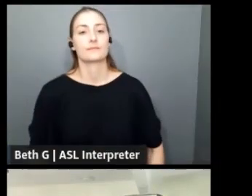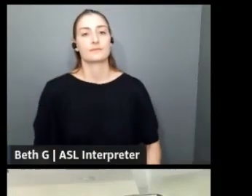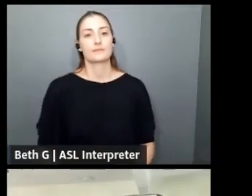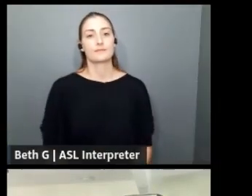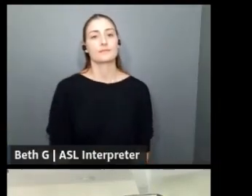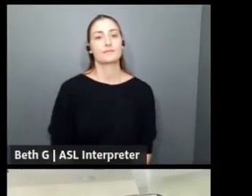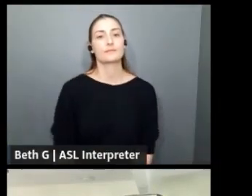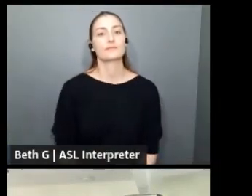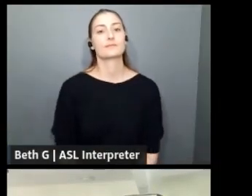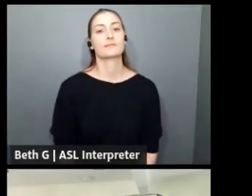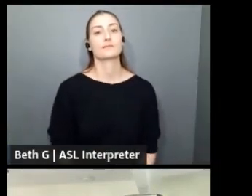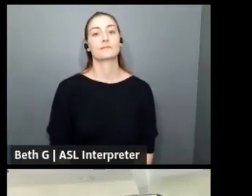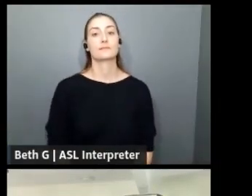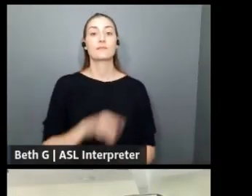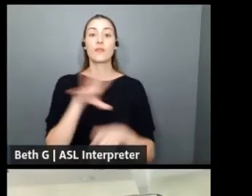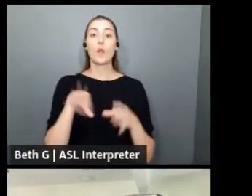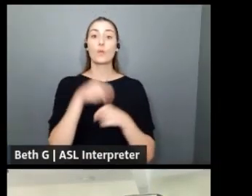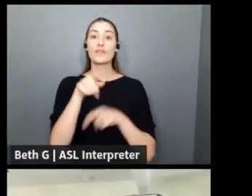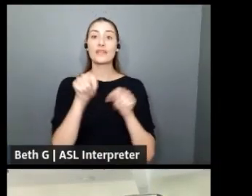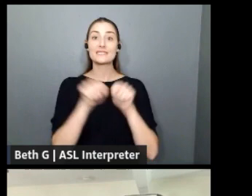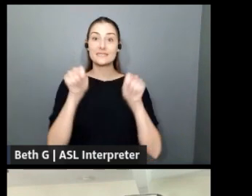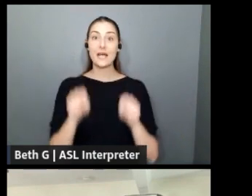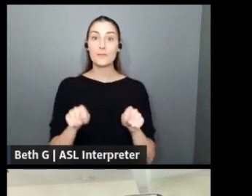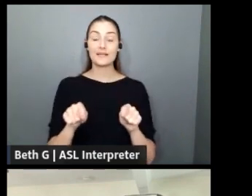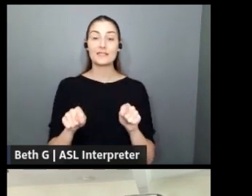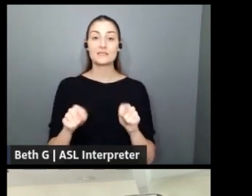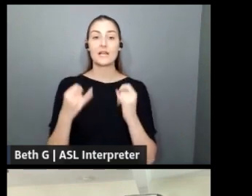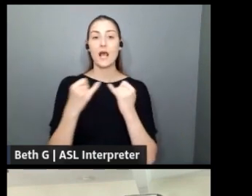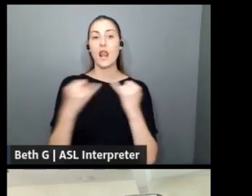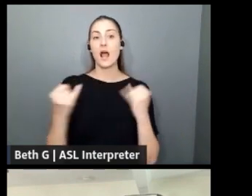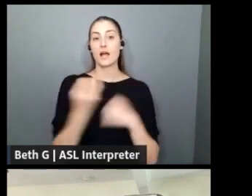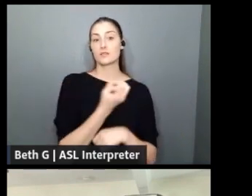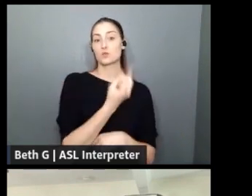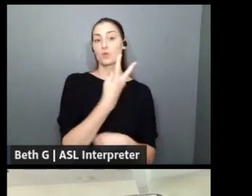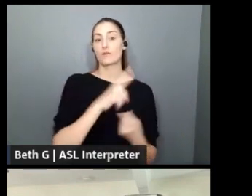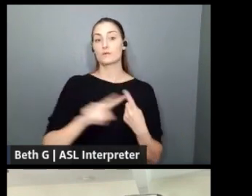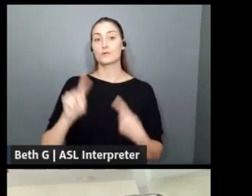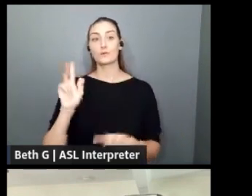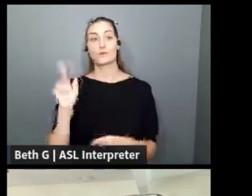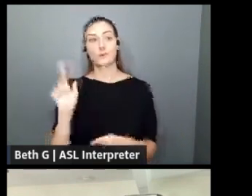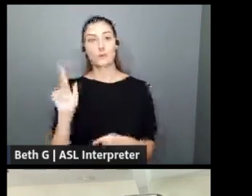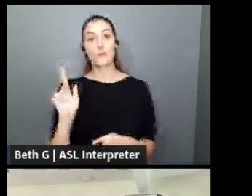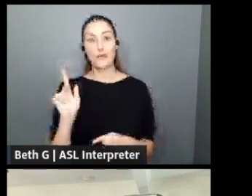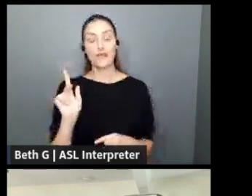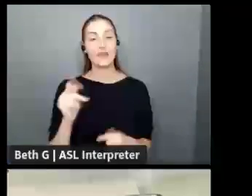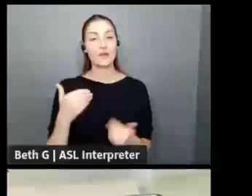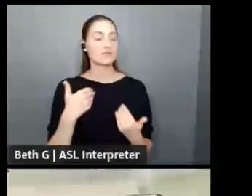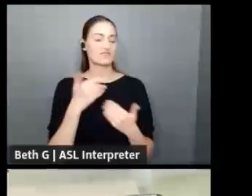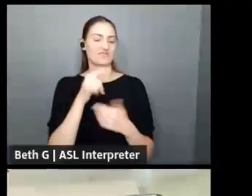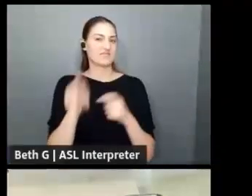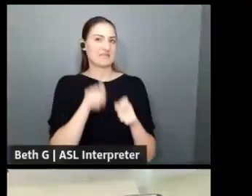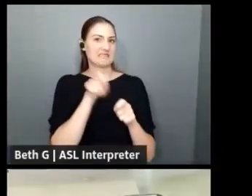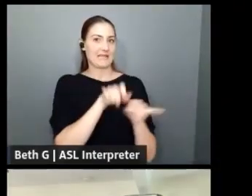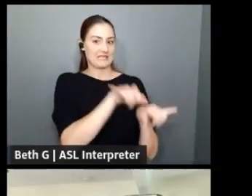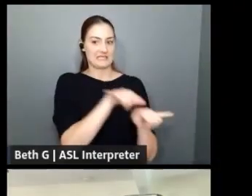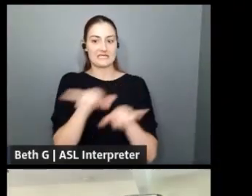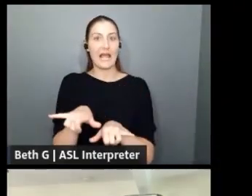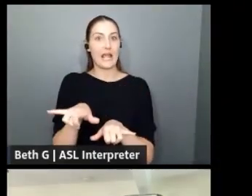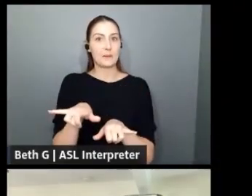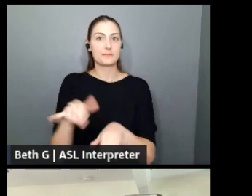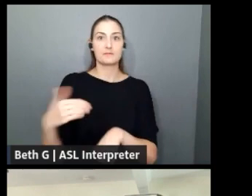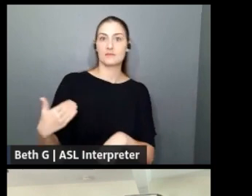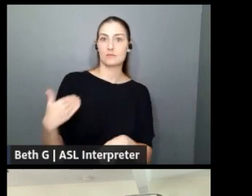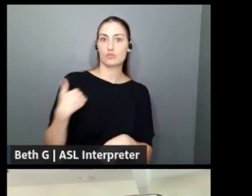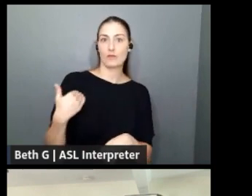So within this template, from lines 12 to 23, it's almost the exact same as it was within the